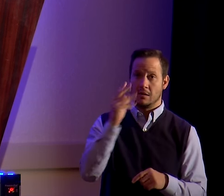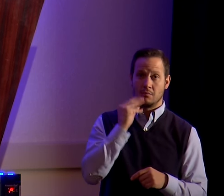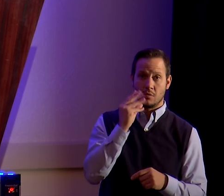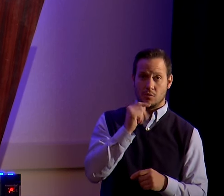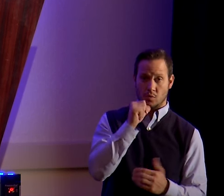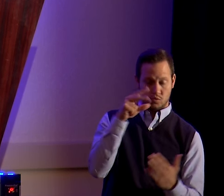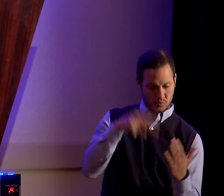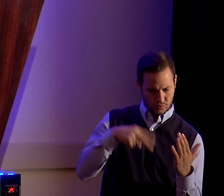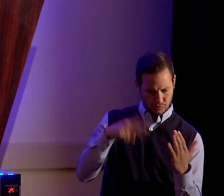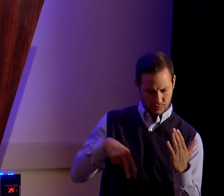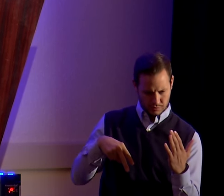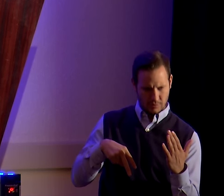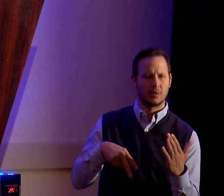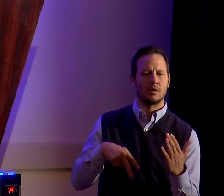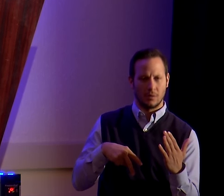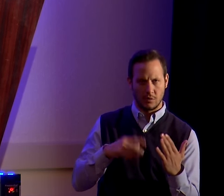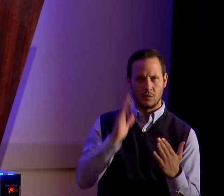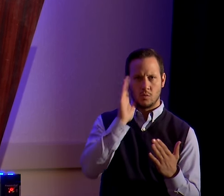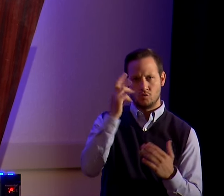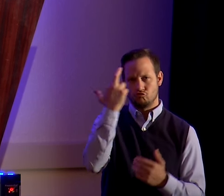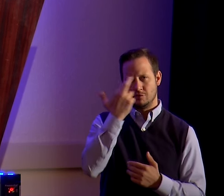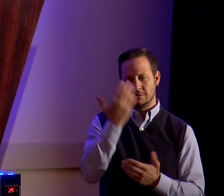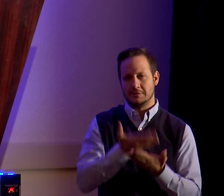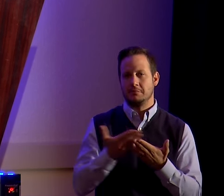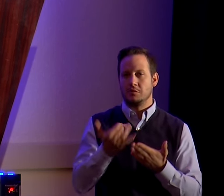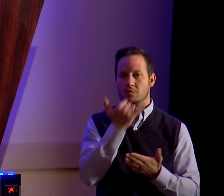probably realize there's something wrong with the Book of Mormon.